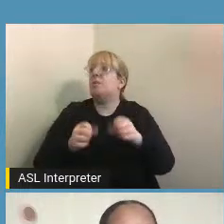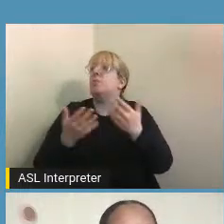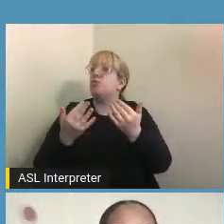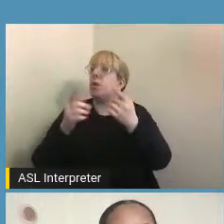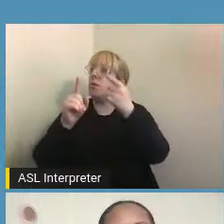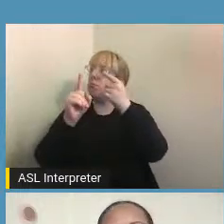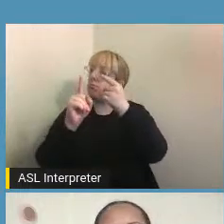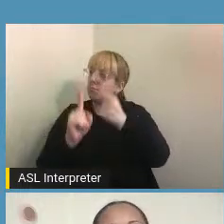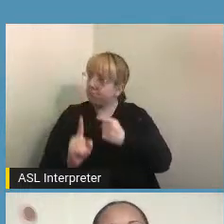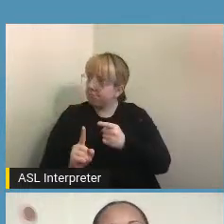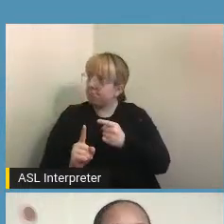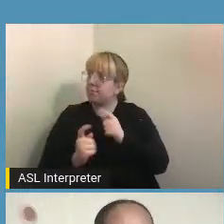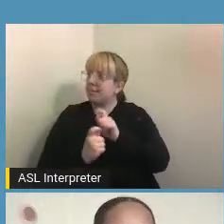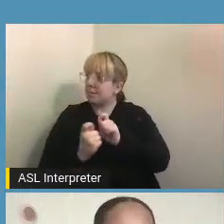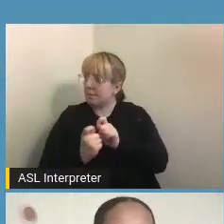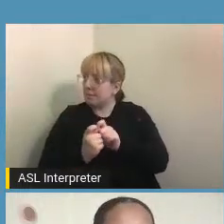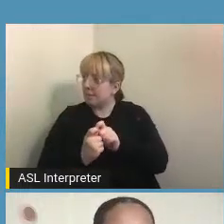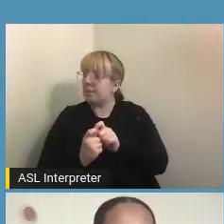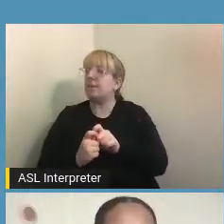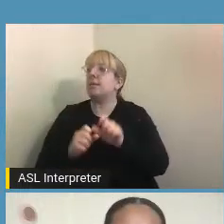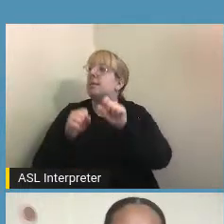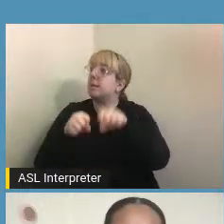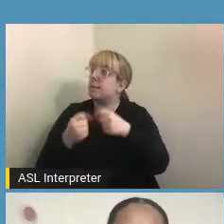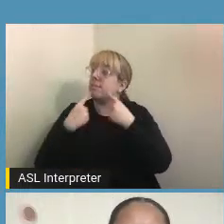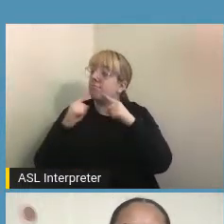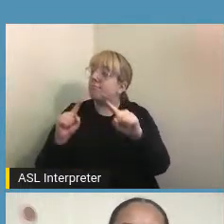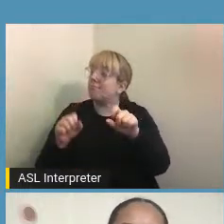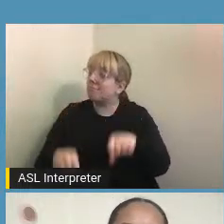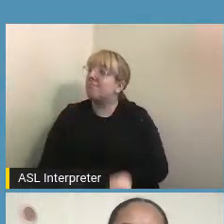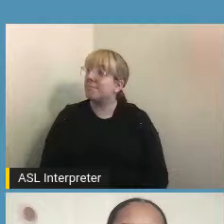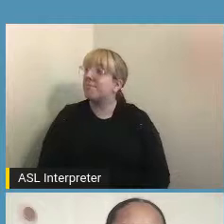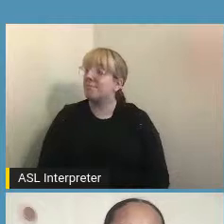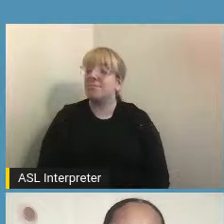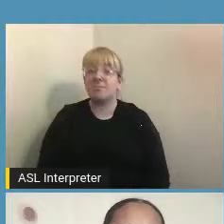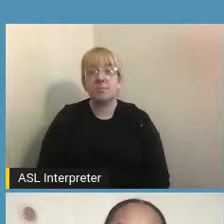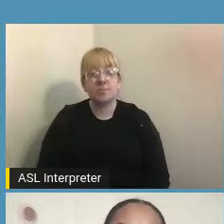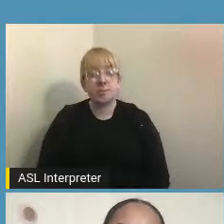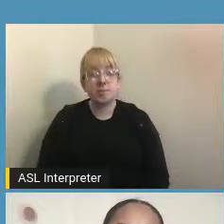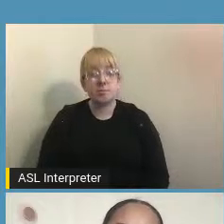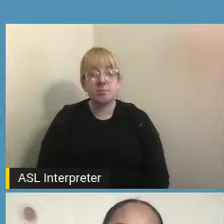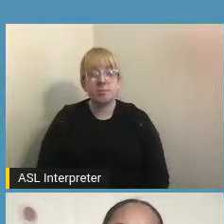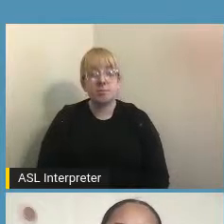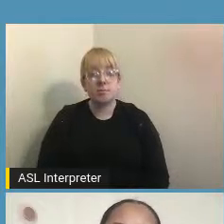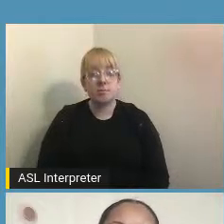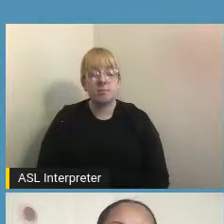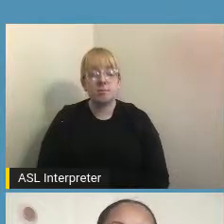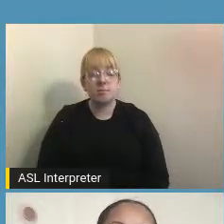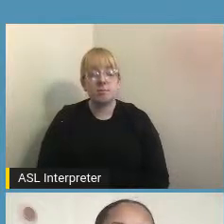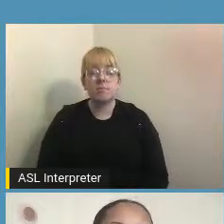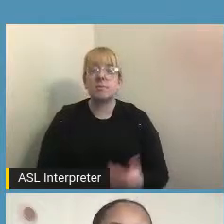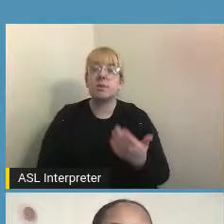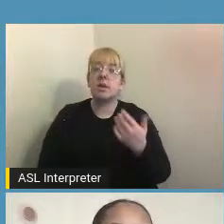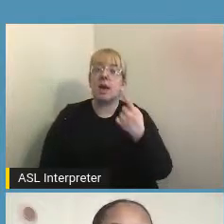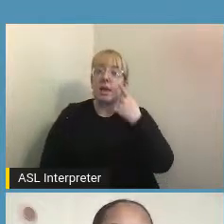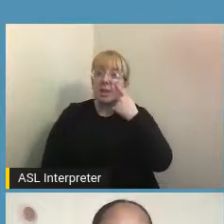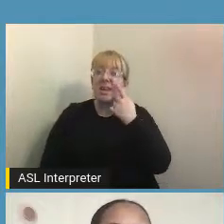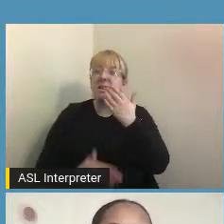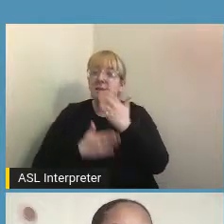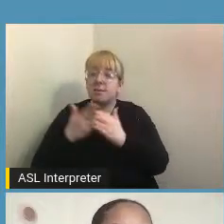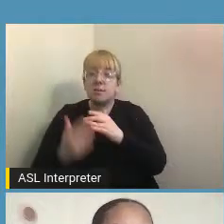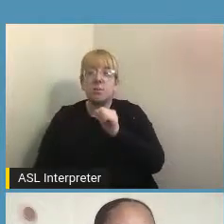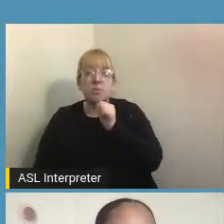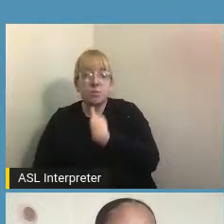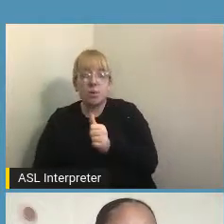to this, and we can be successful. Um, so I think some don'ts are: